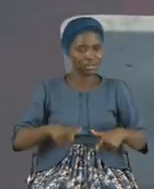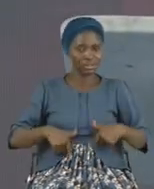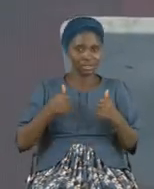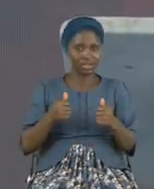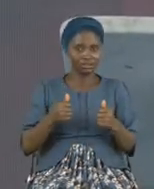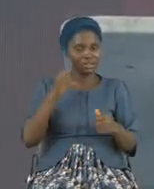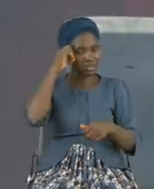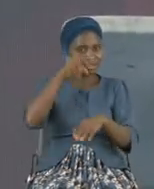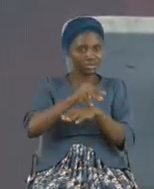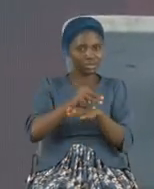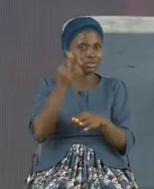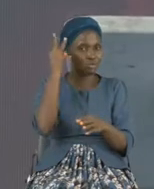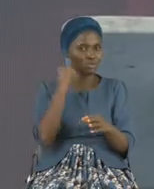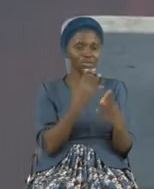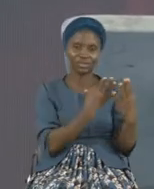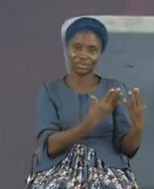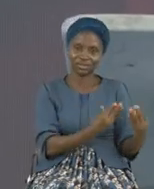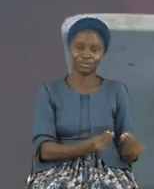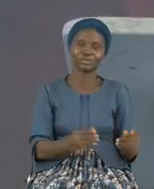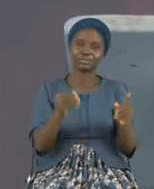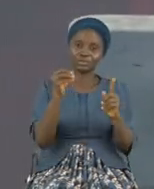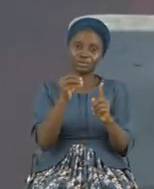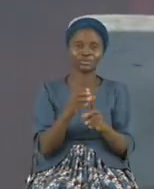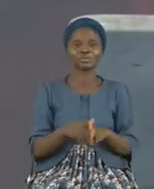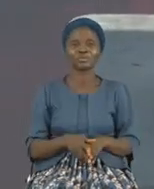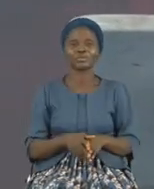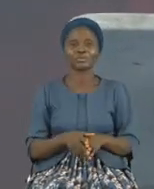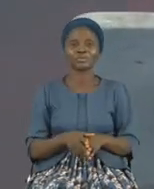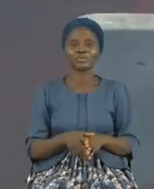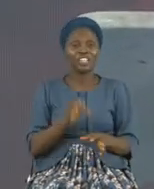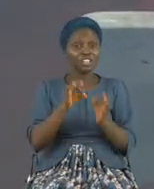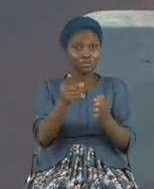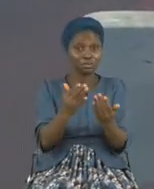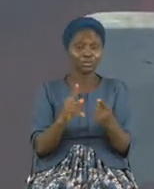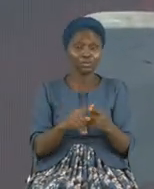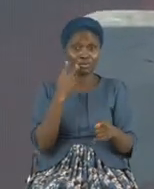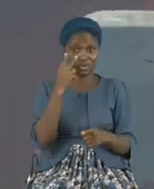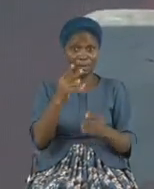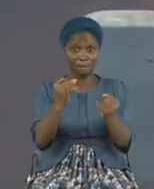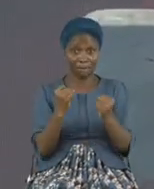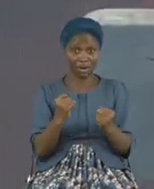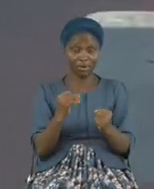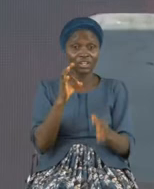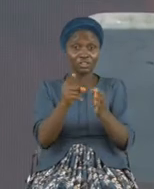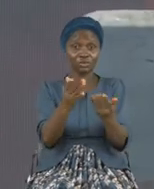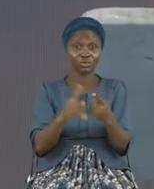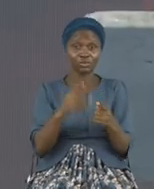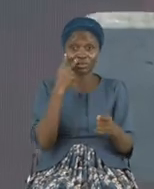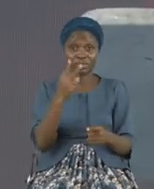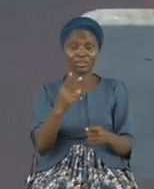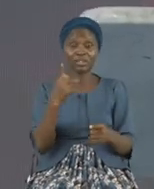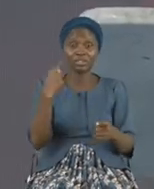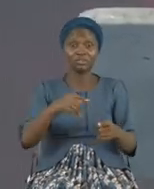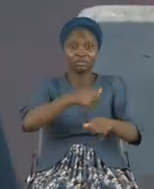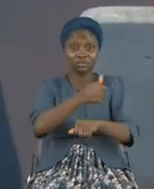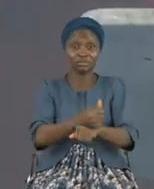if you want to see power, if you want to see demonstration, if you want to see confirmation of the power of